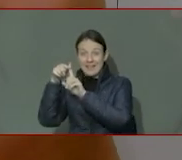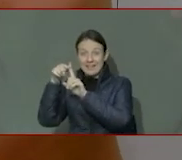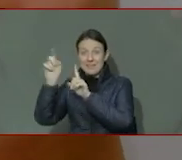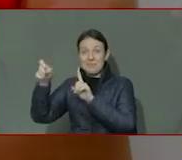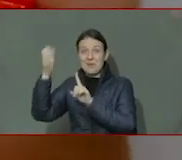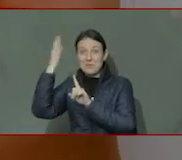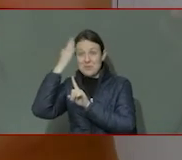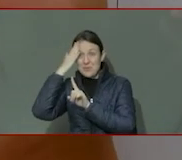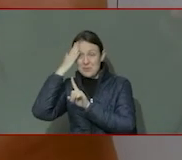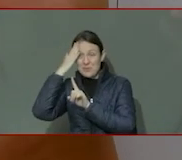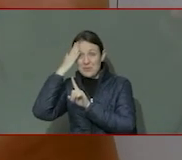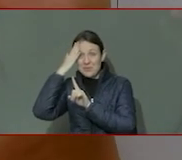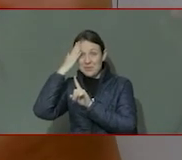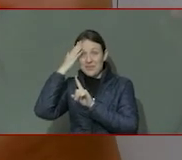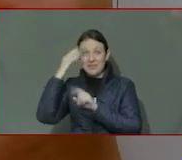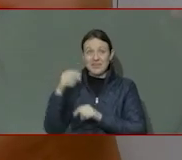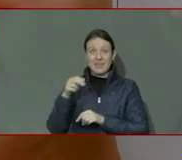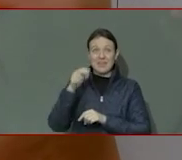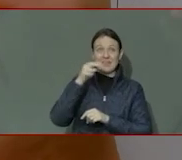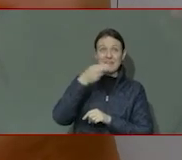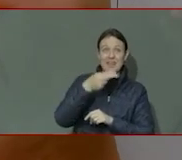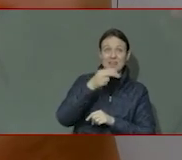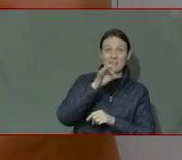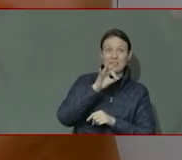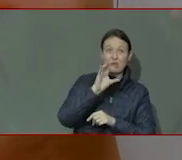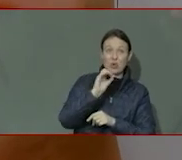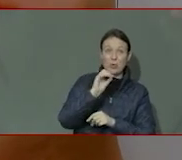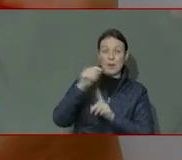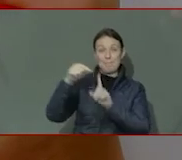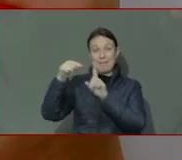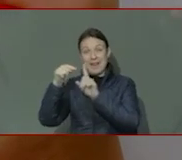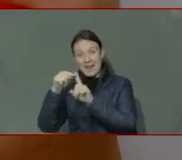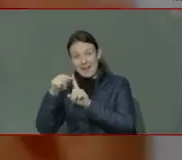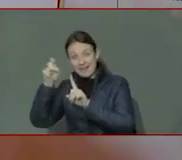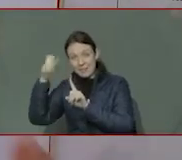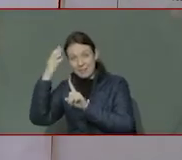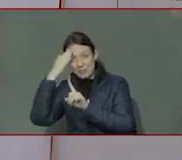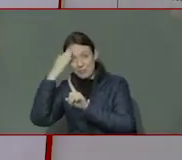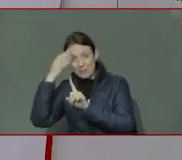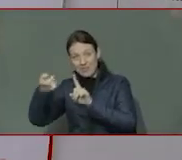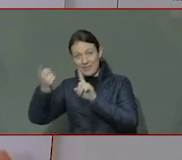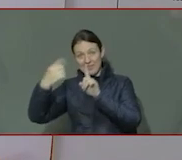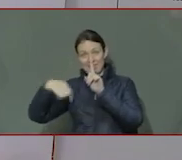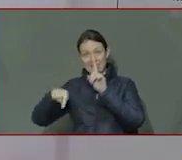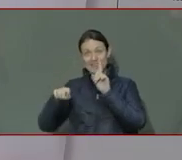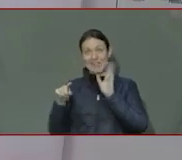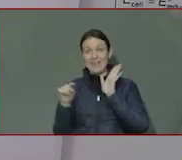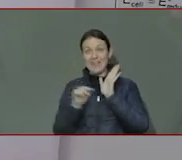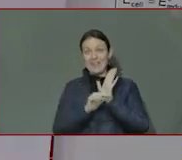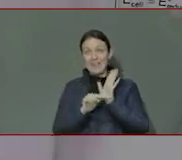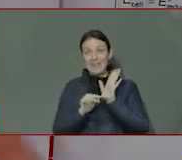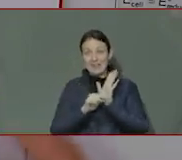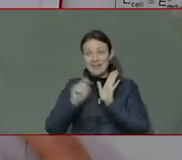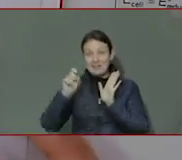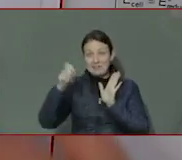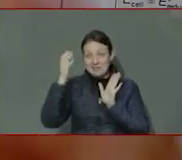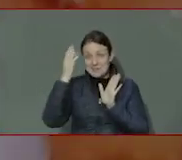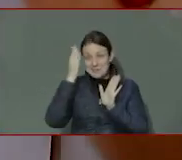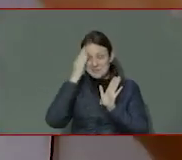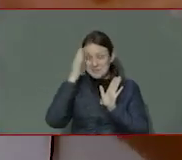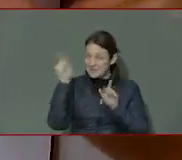And hydronium is H3O+. And then when you get to the negative polyatomic